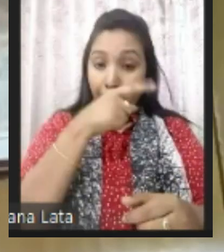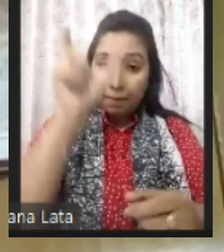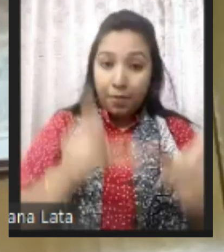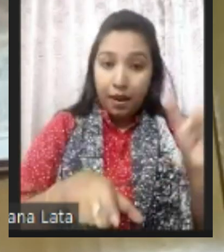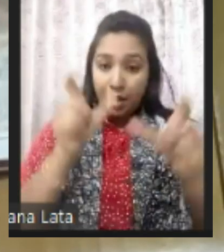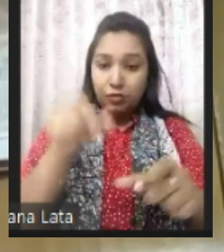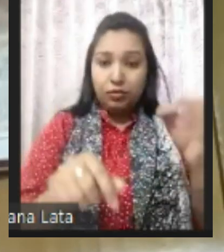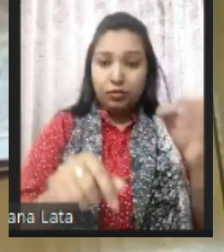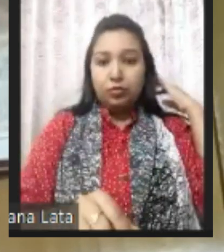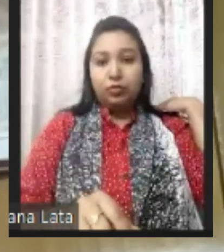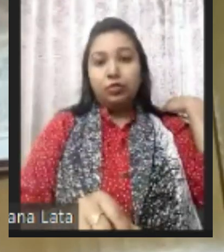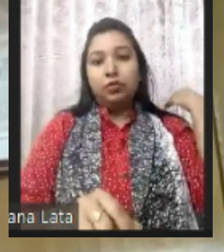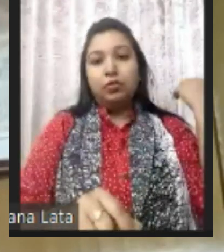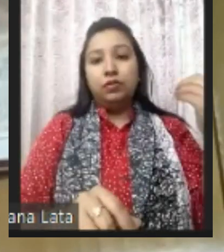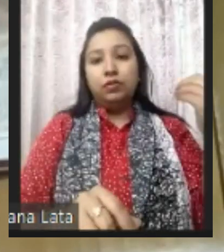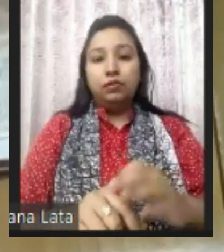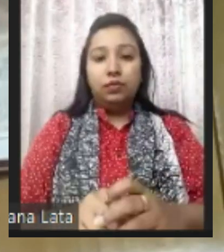digital services.